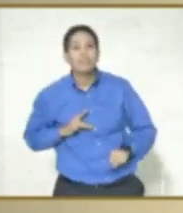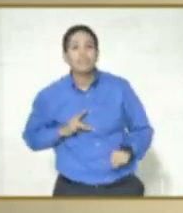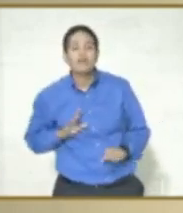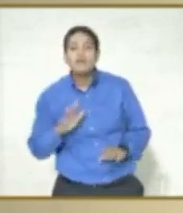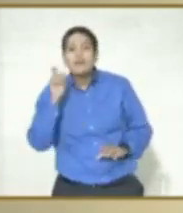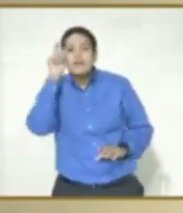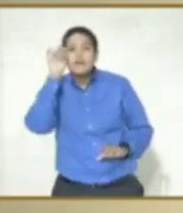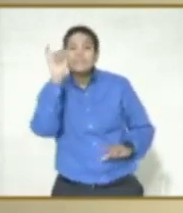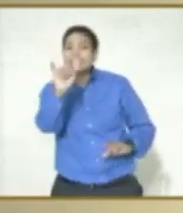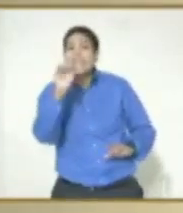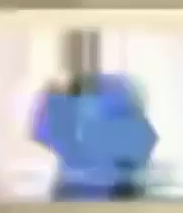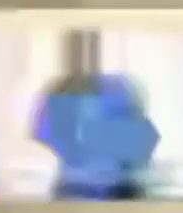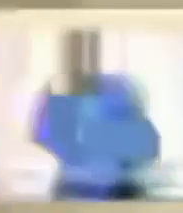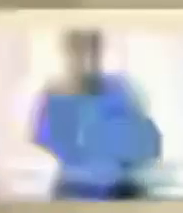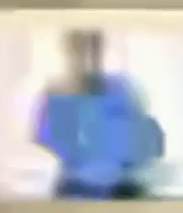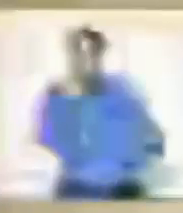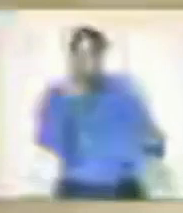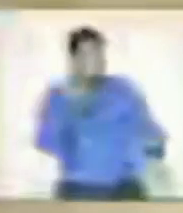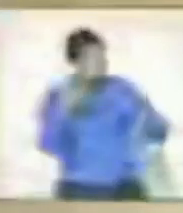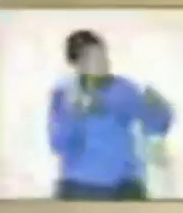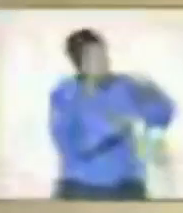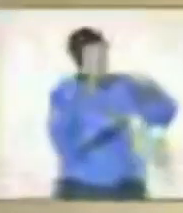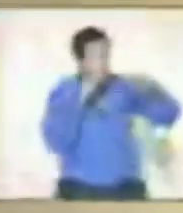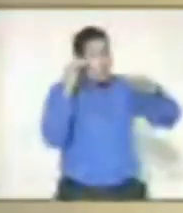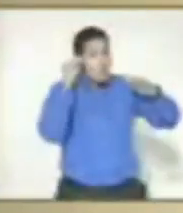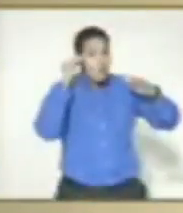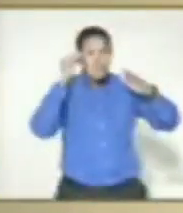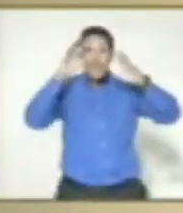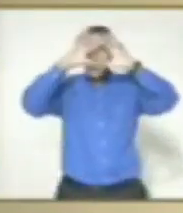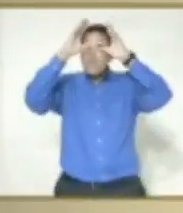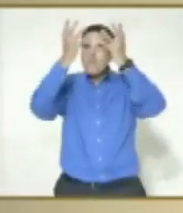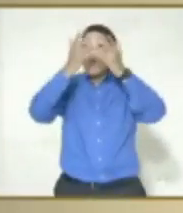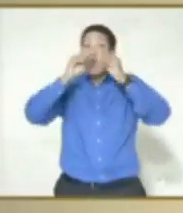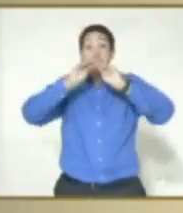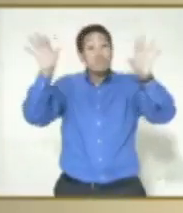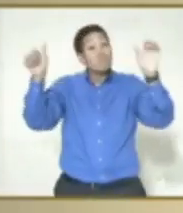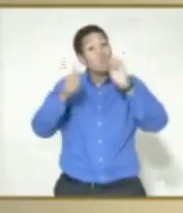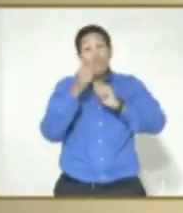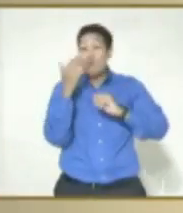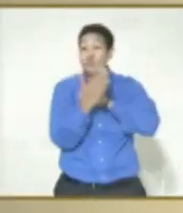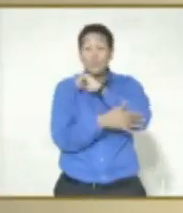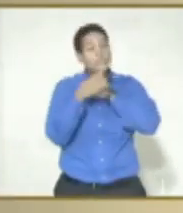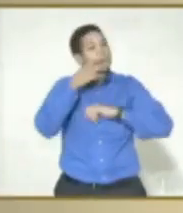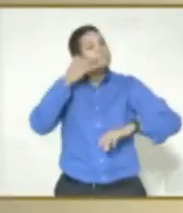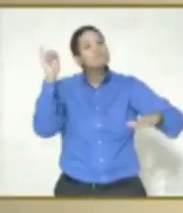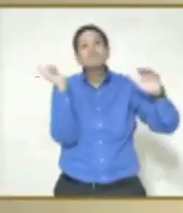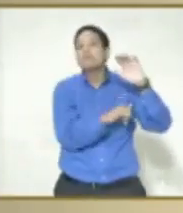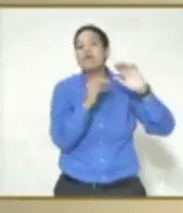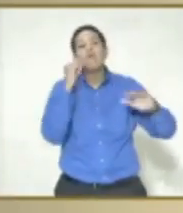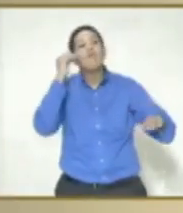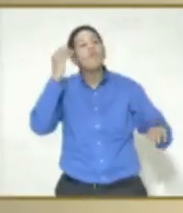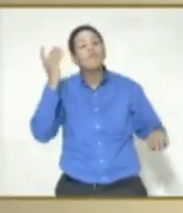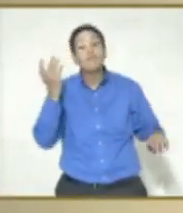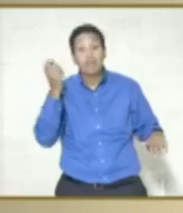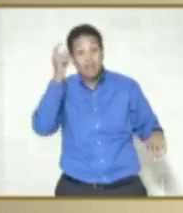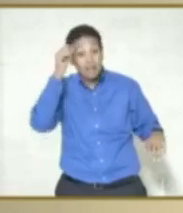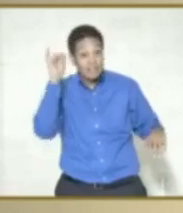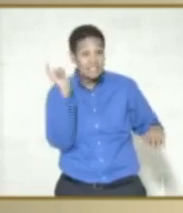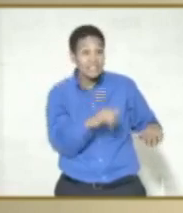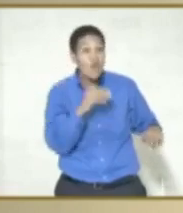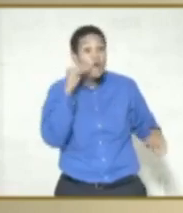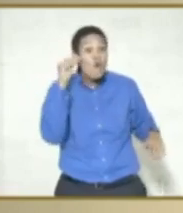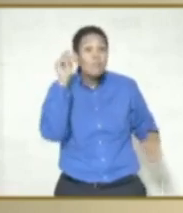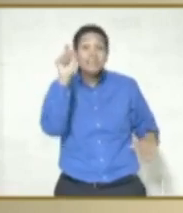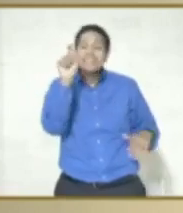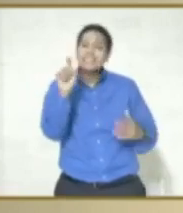the stay-at-home order is in effect, which is across the world as well in most countries. But being at home means that what? You need still to